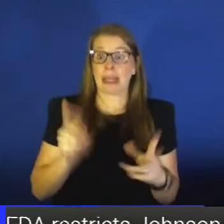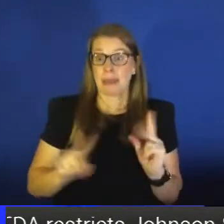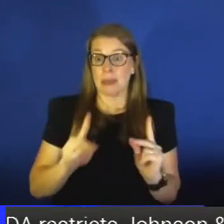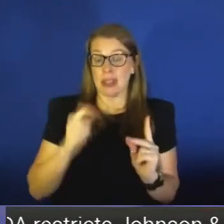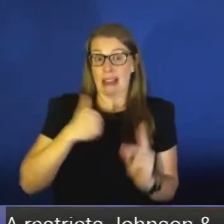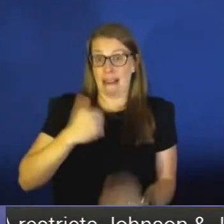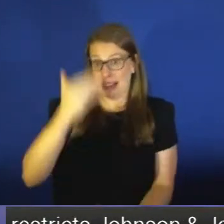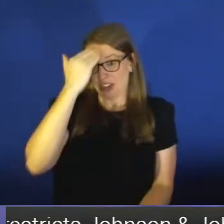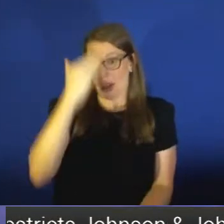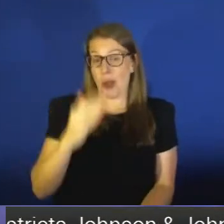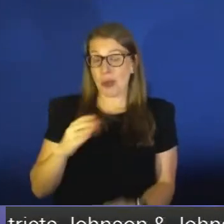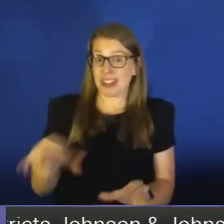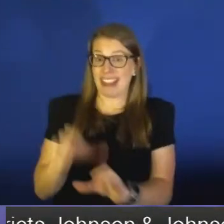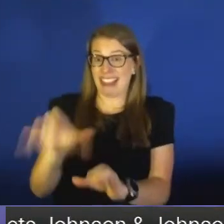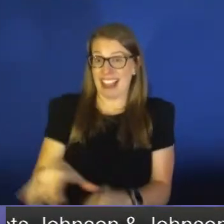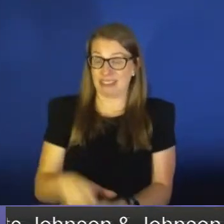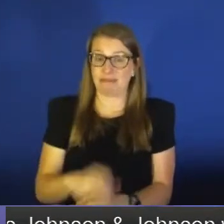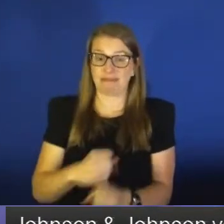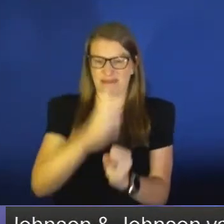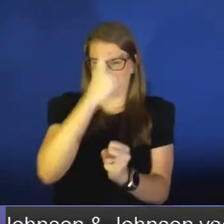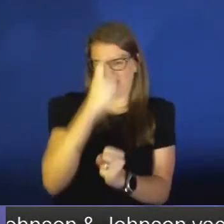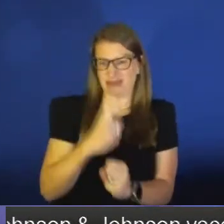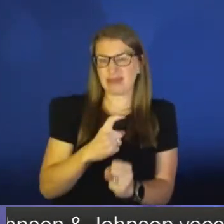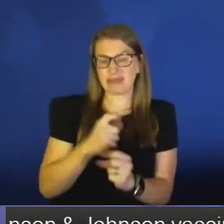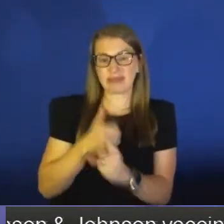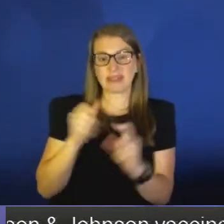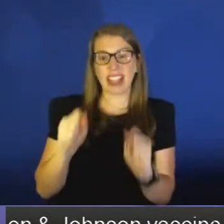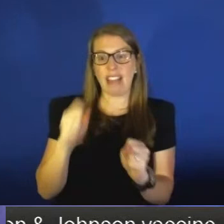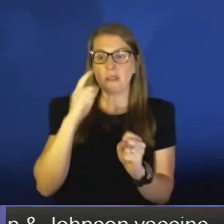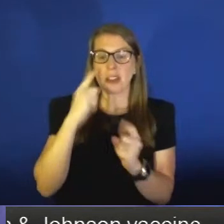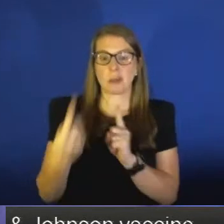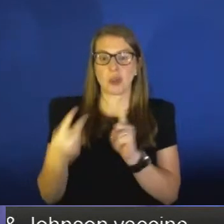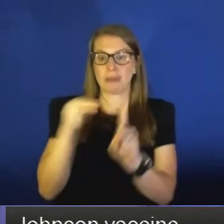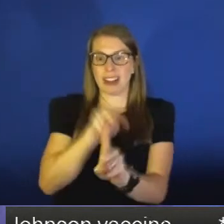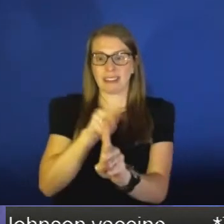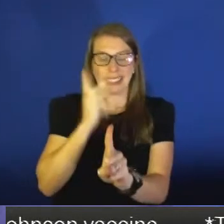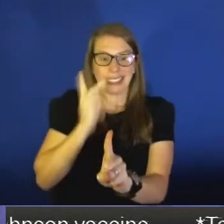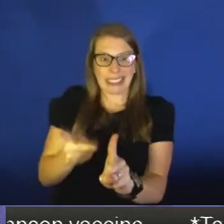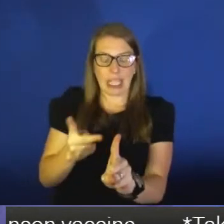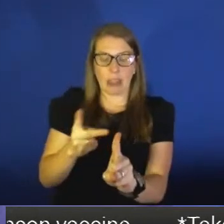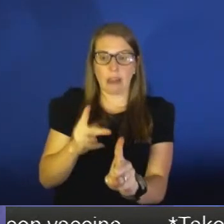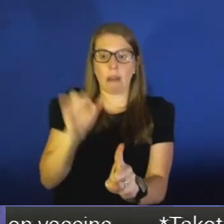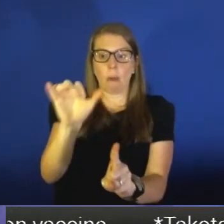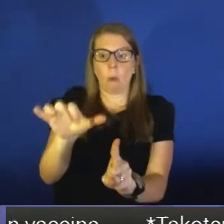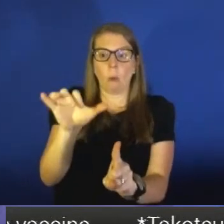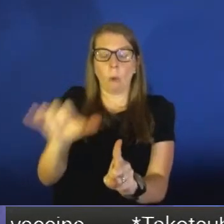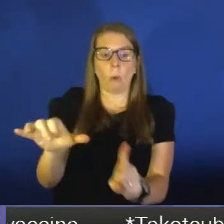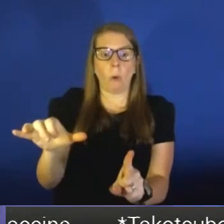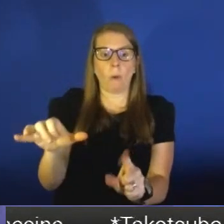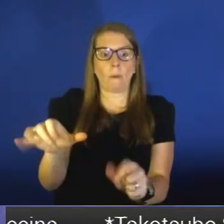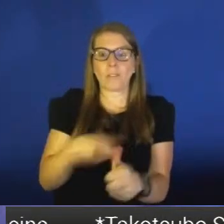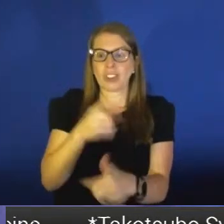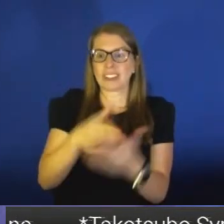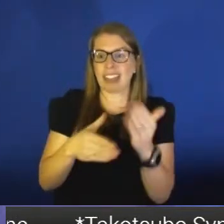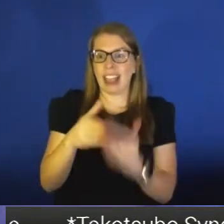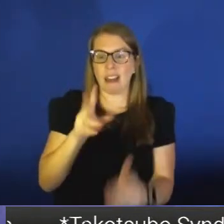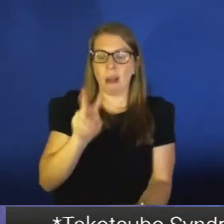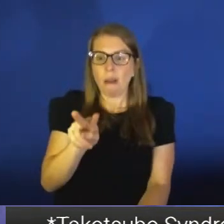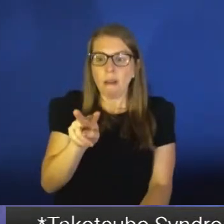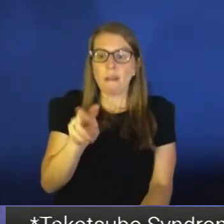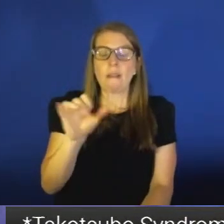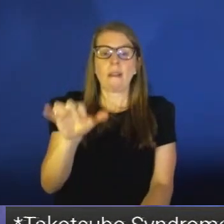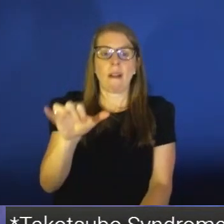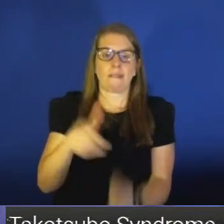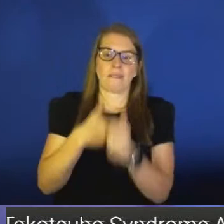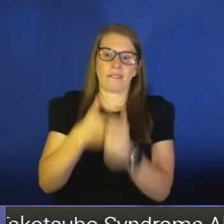that. Yeah, that makes sense. I think if you're able to have that perspective of seeing them up close and personal, that makes sense to follow that